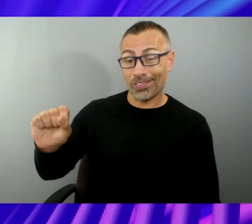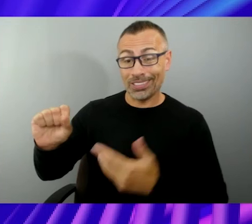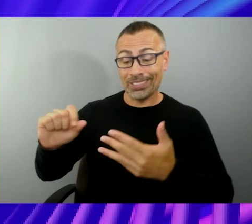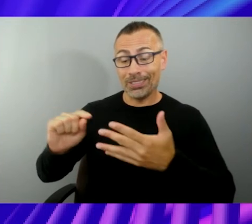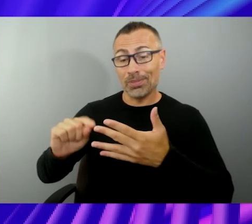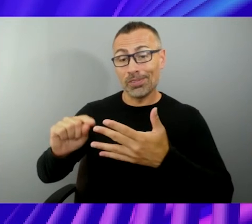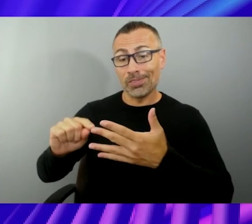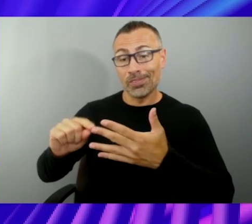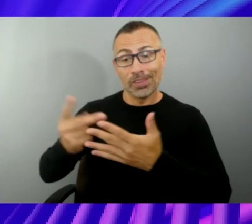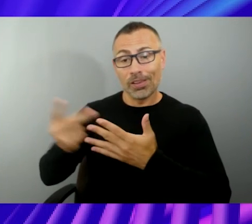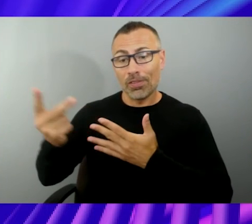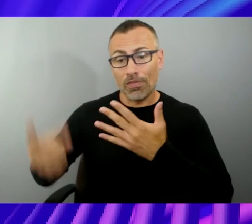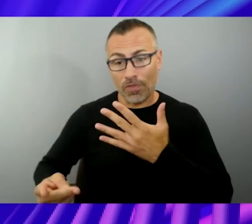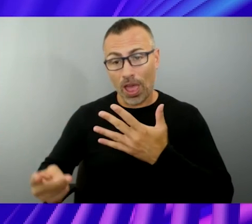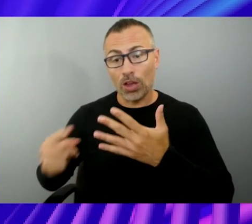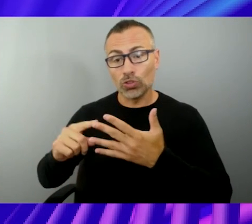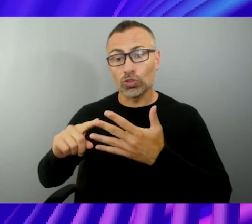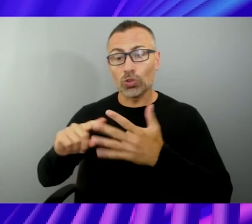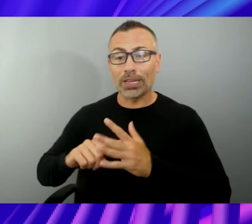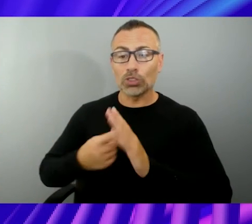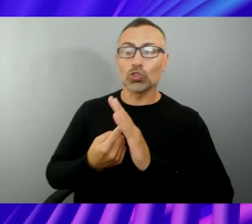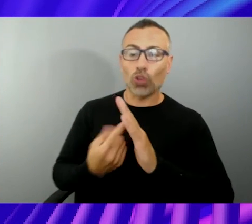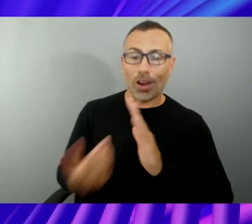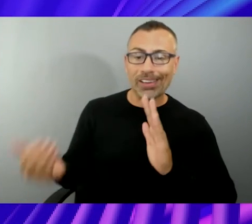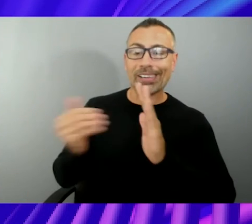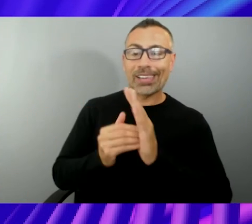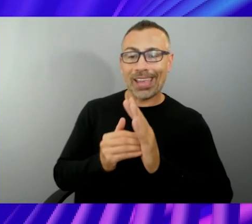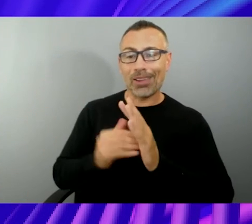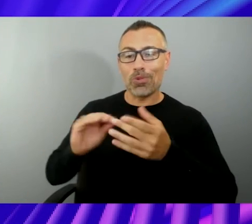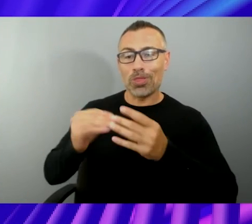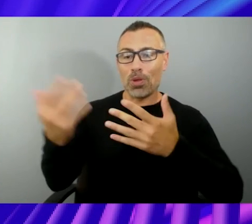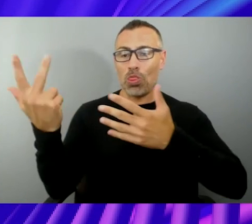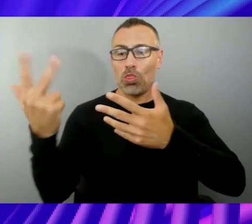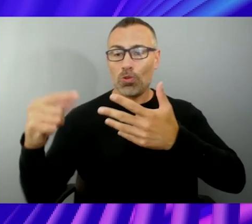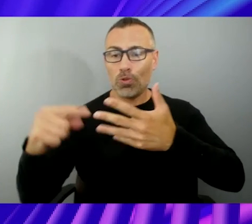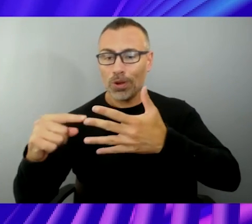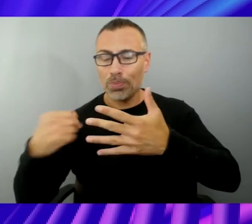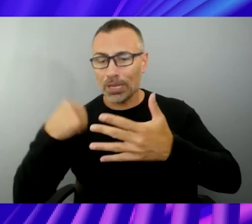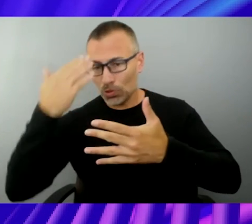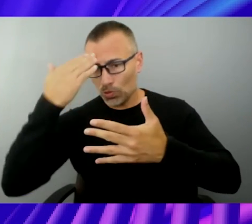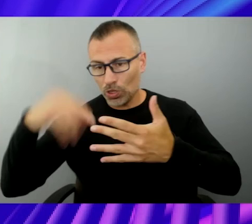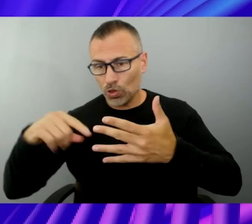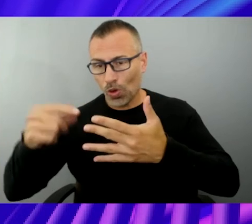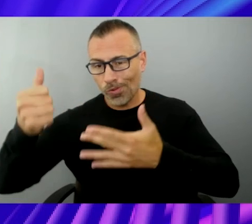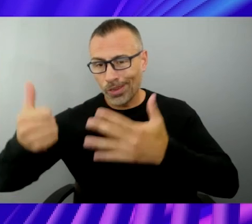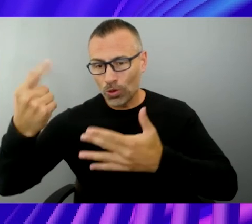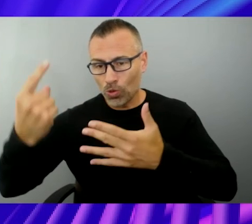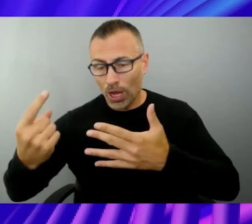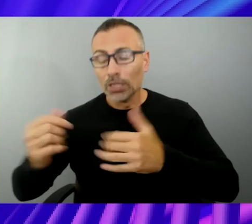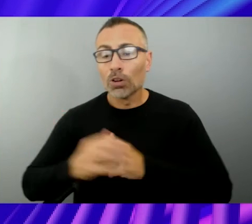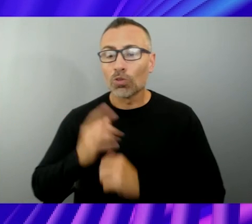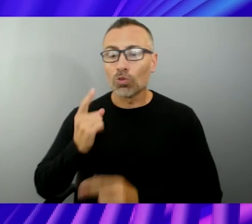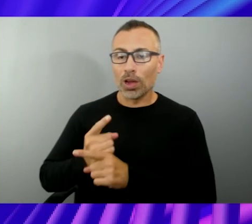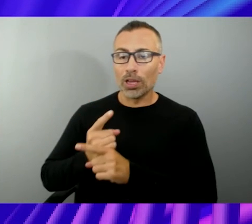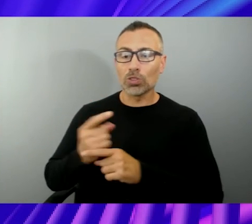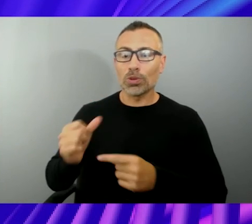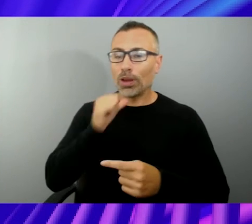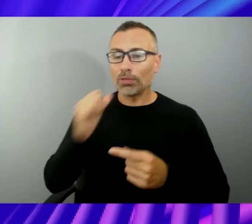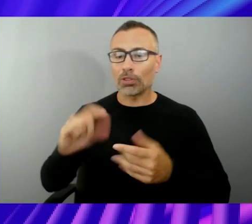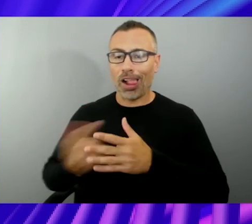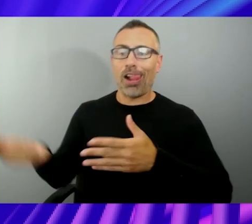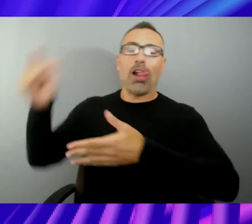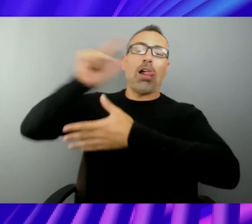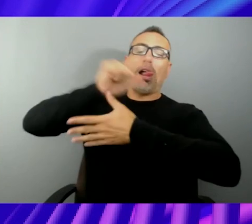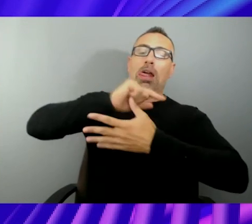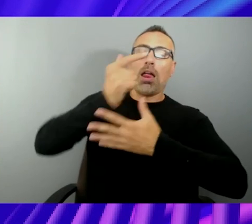from that particular microservice if you know which one is particularly failing, or which stage of the process we are in, right? So it is a little bit easier to handle